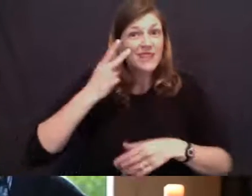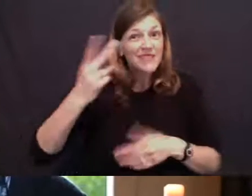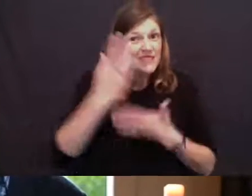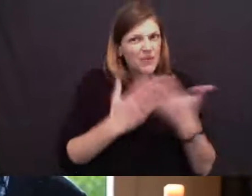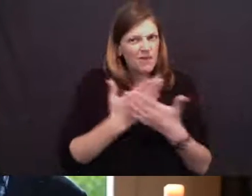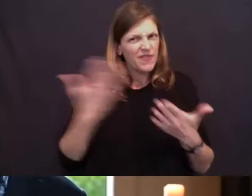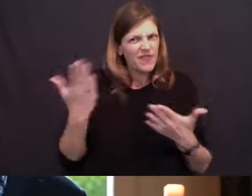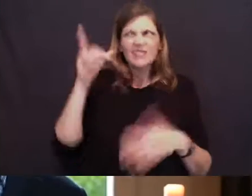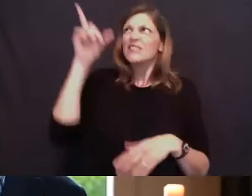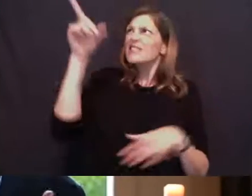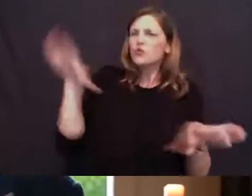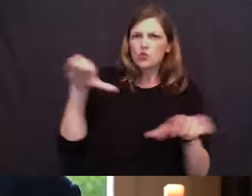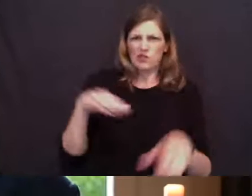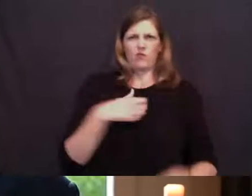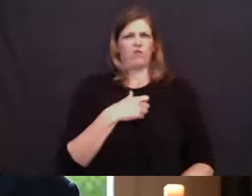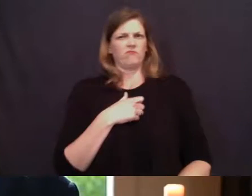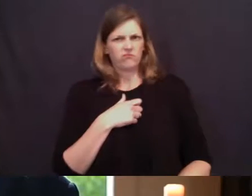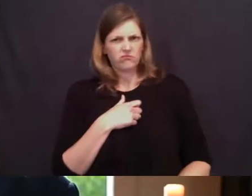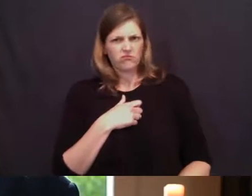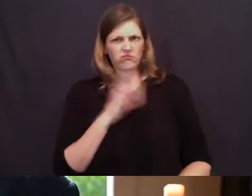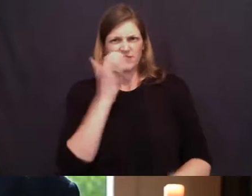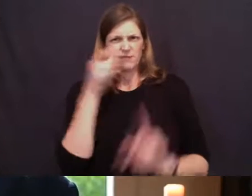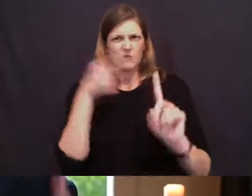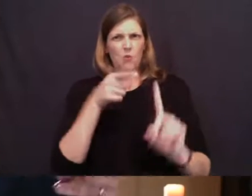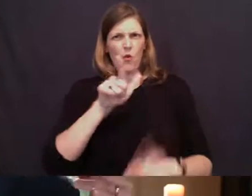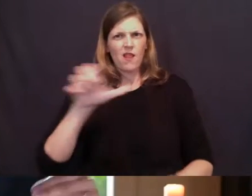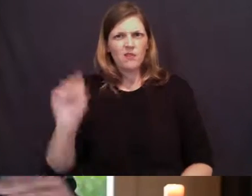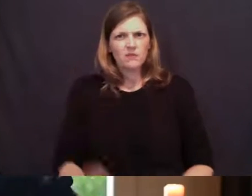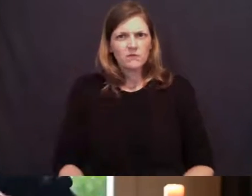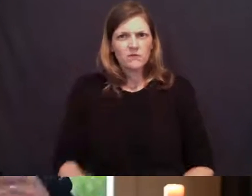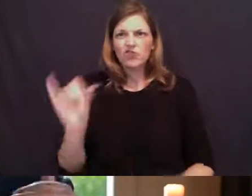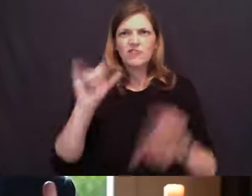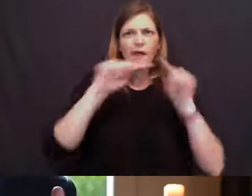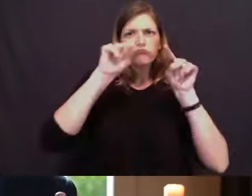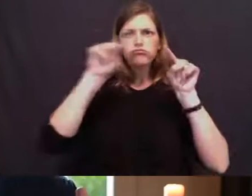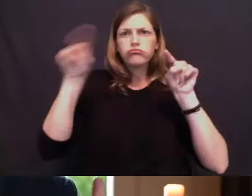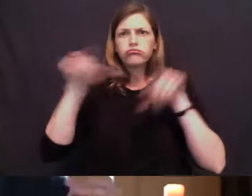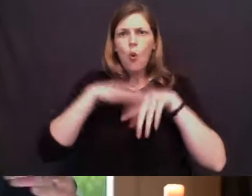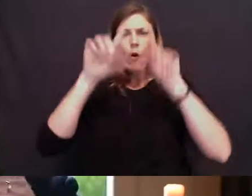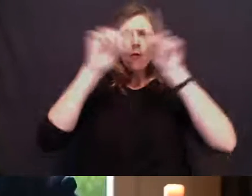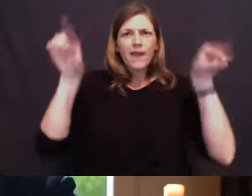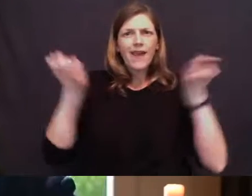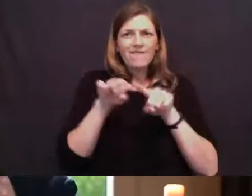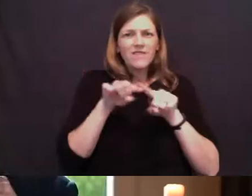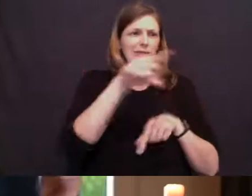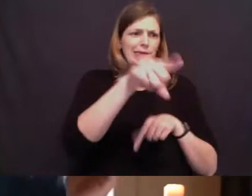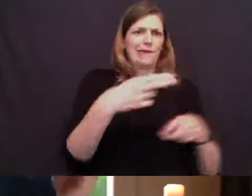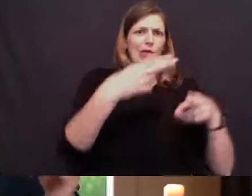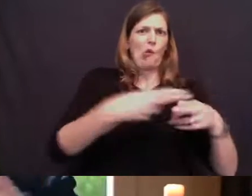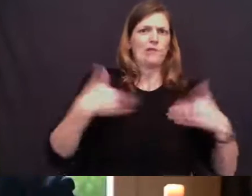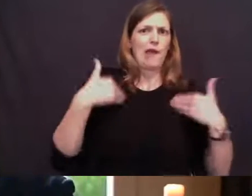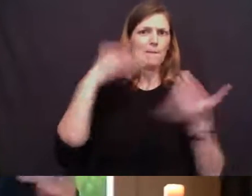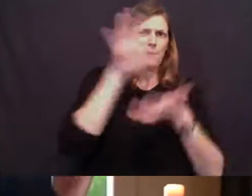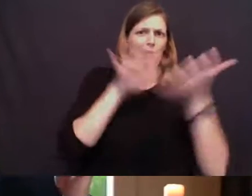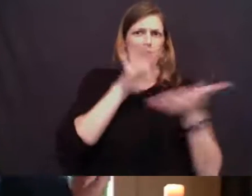doing and just go, this seems pointless, right? Just like a squiggly line on the canvas that he would call a happy cloud. To me, it's just a